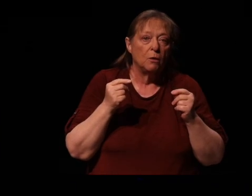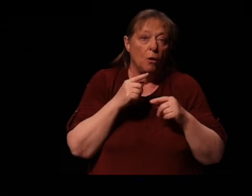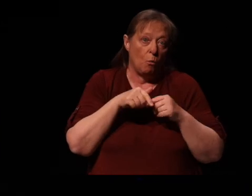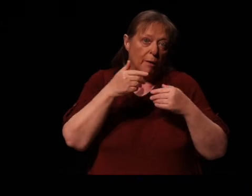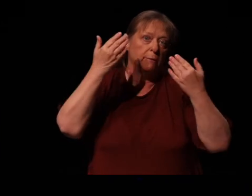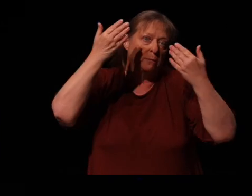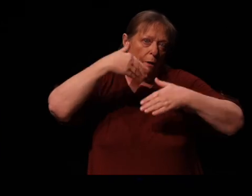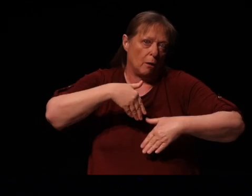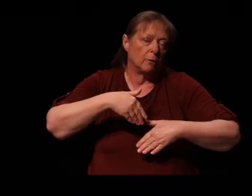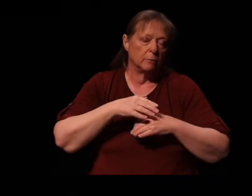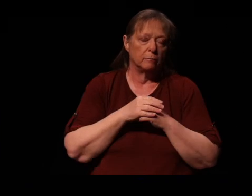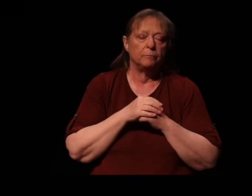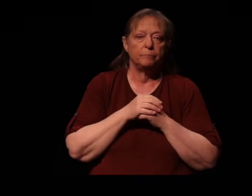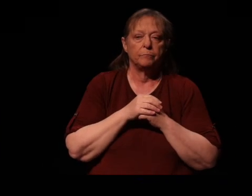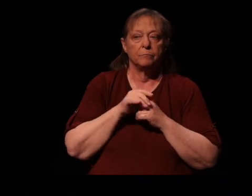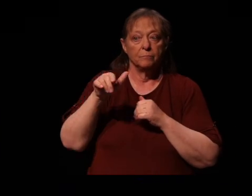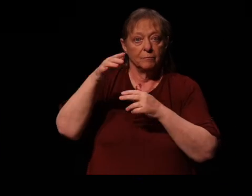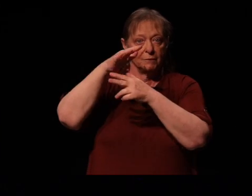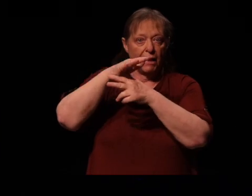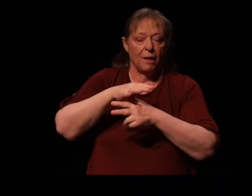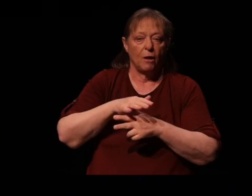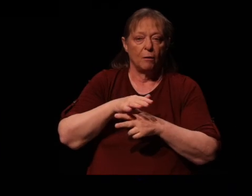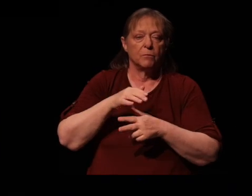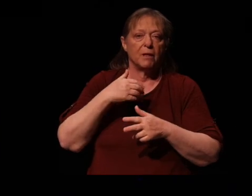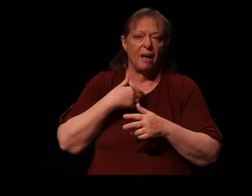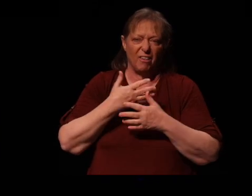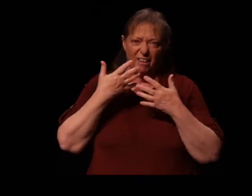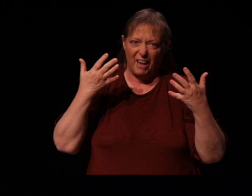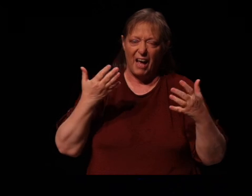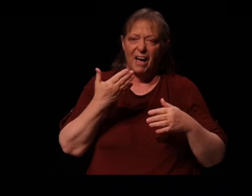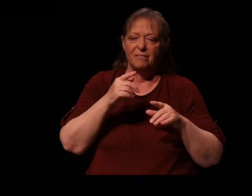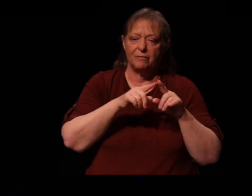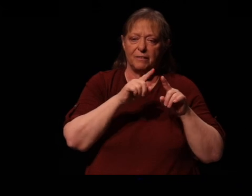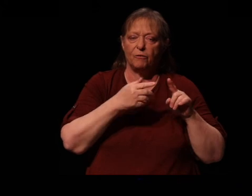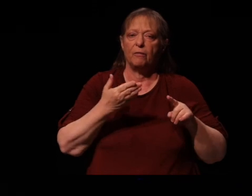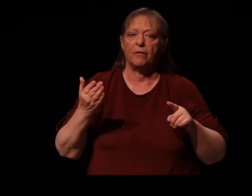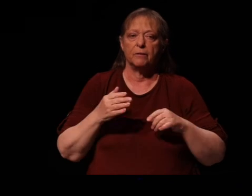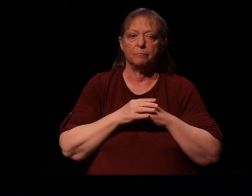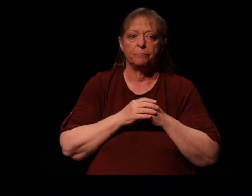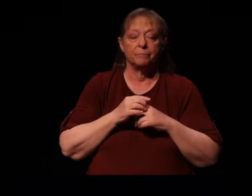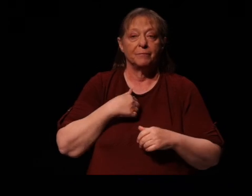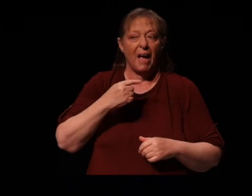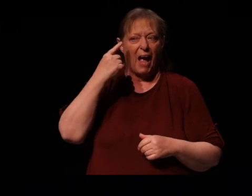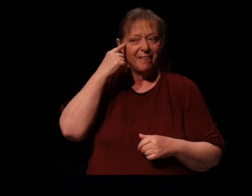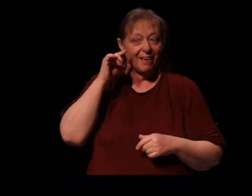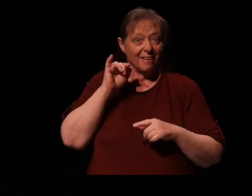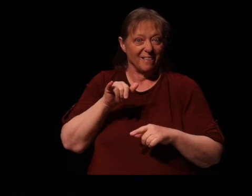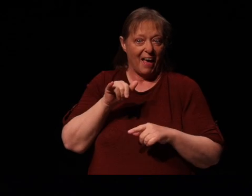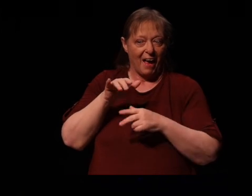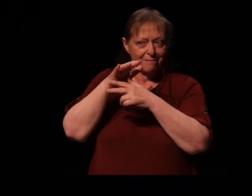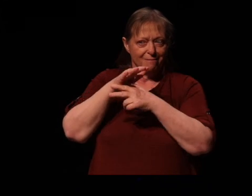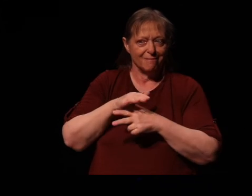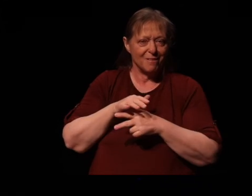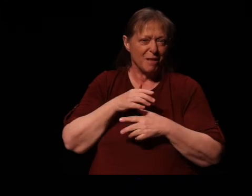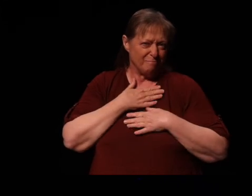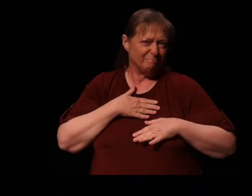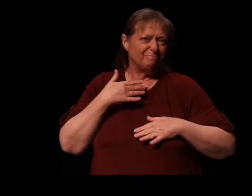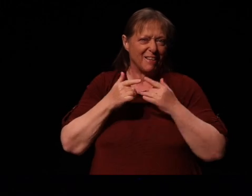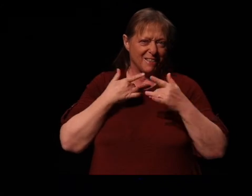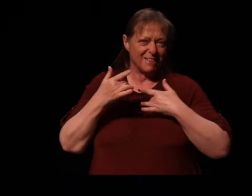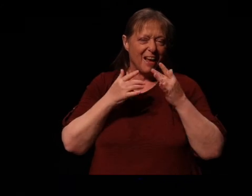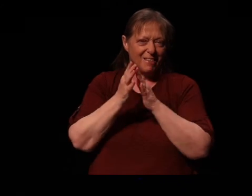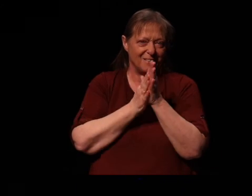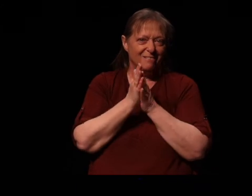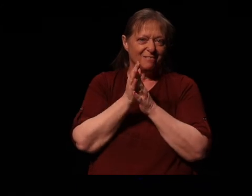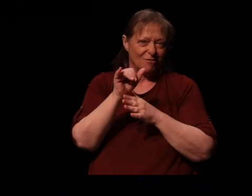you're doing even when it's dark. So those helicopters come equipped with a lot of different things. I think that would be probably